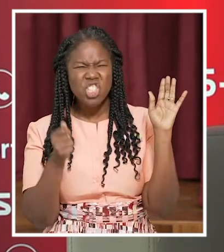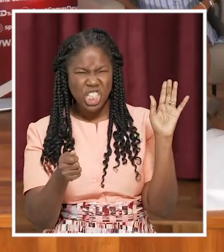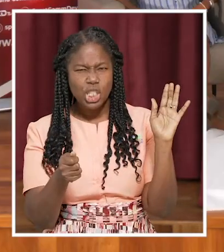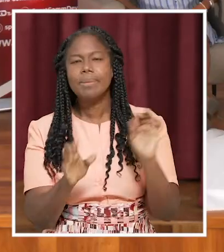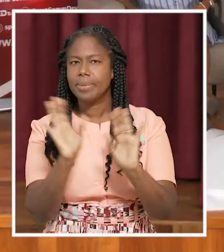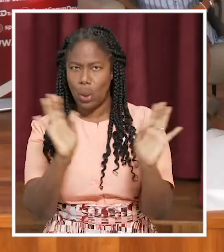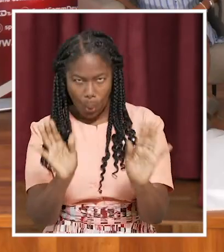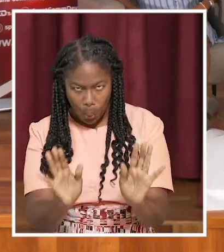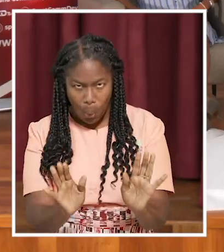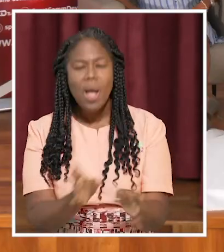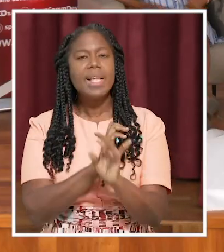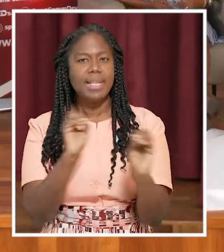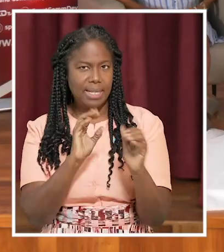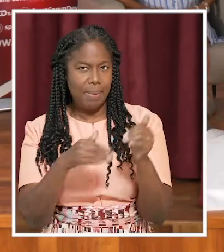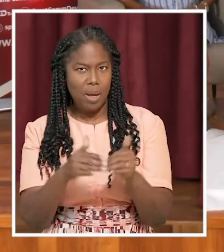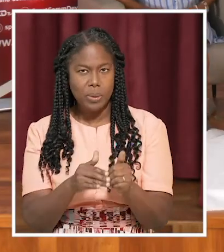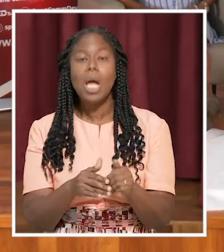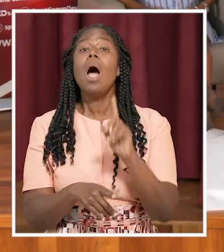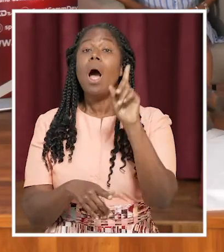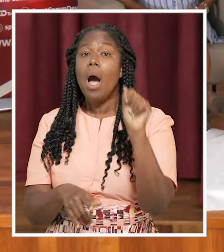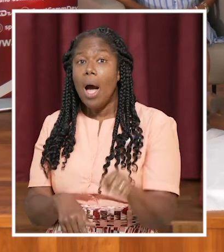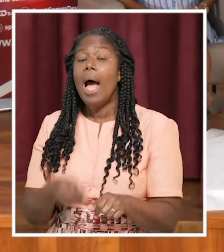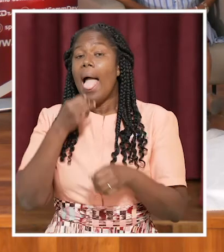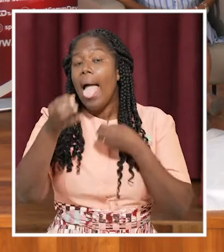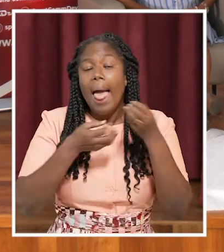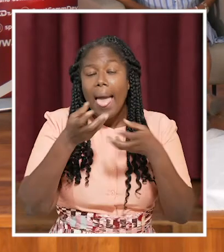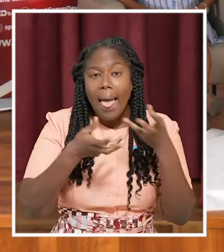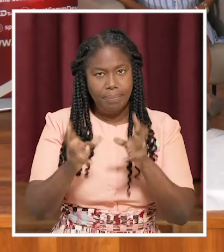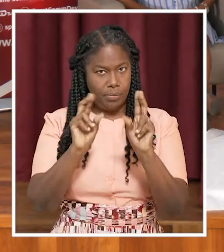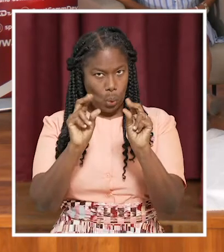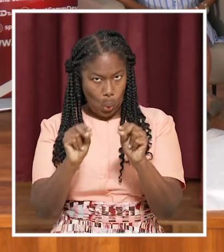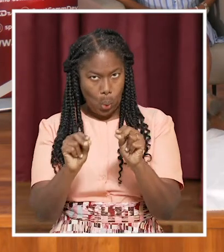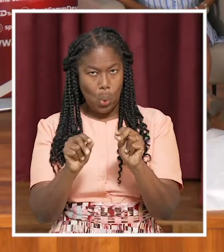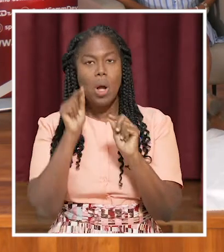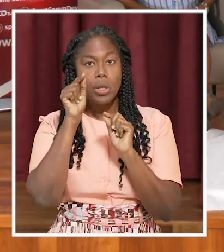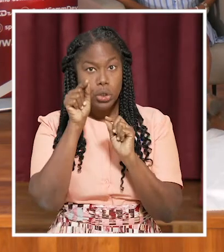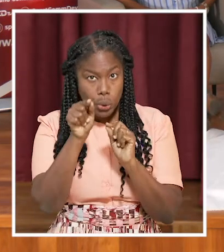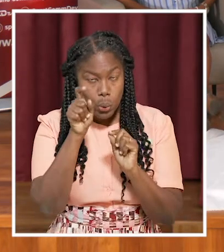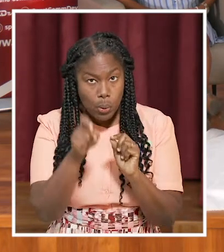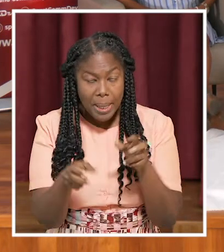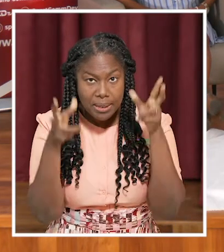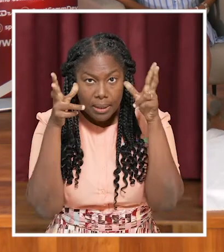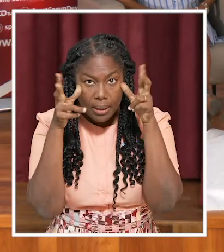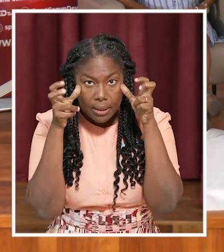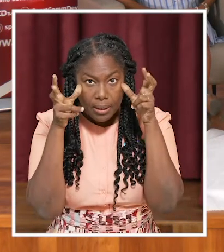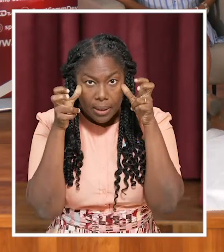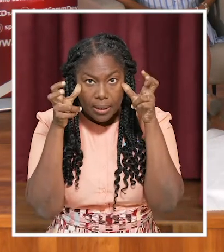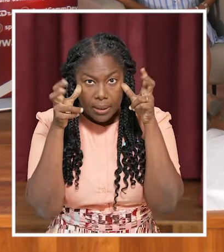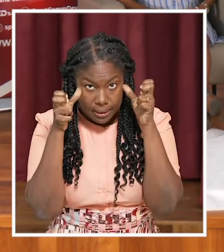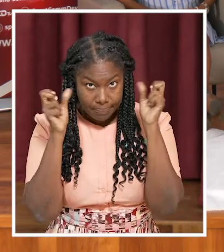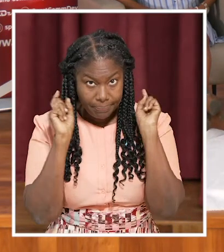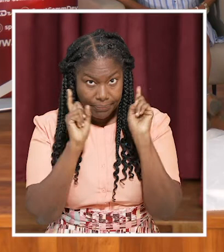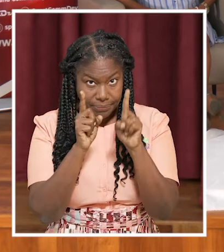right. And you're saying that there's a difference. What stood out is that there's a difference between the sadness and the depression. And something that stood out to me when what